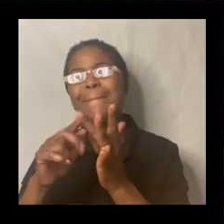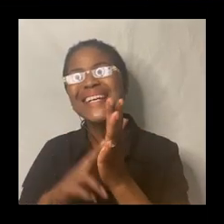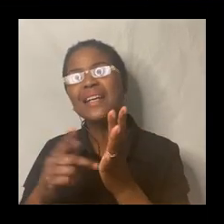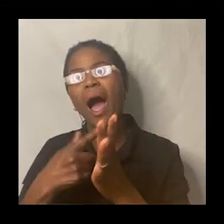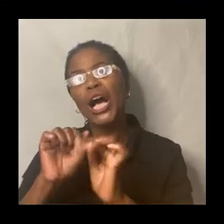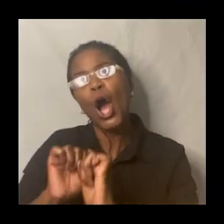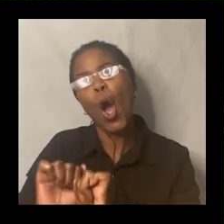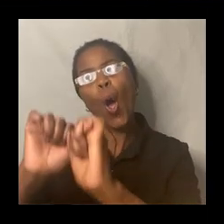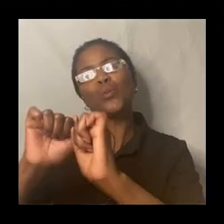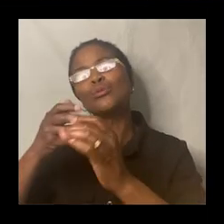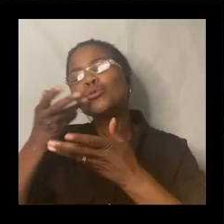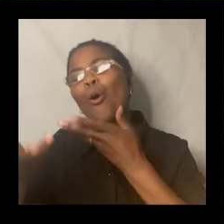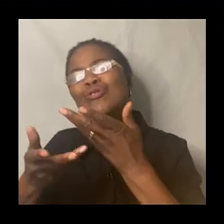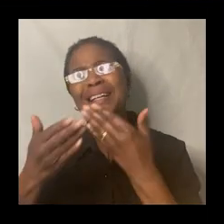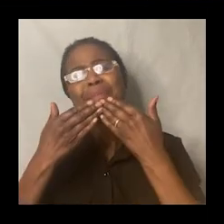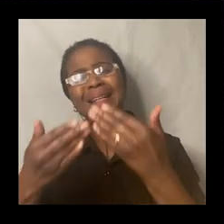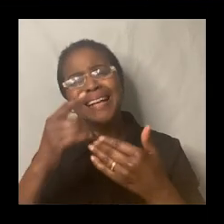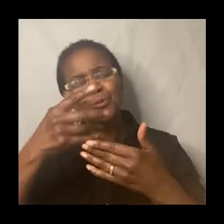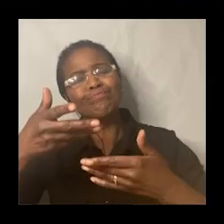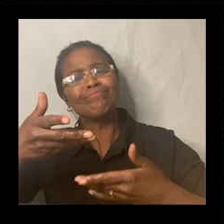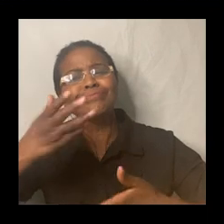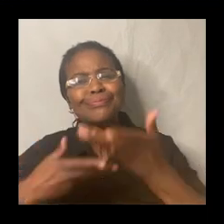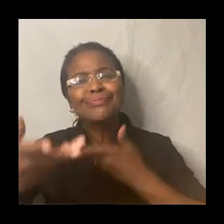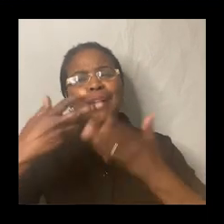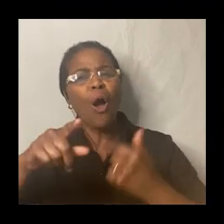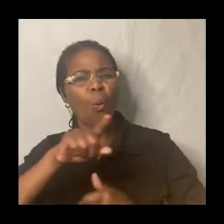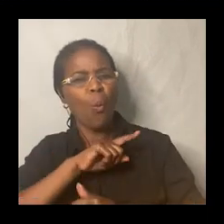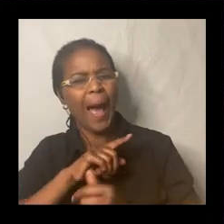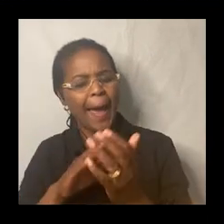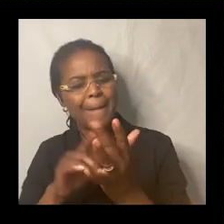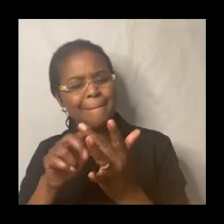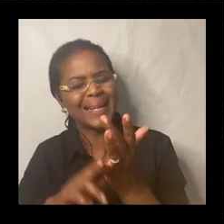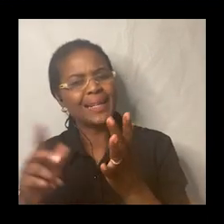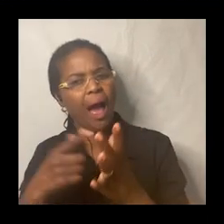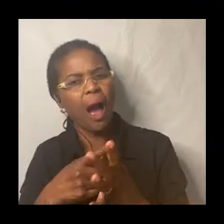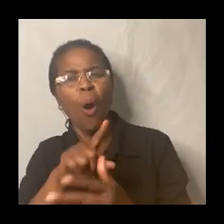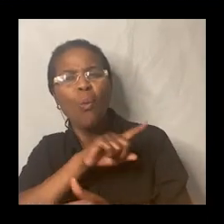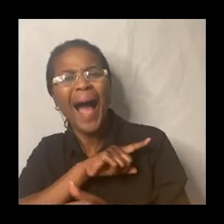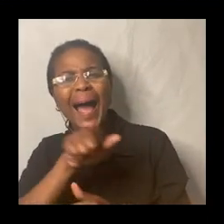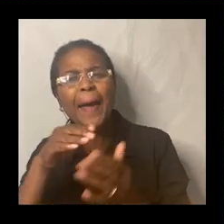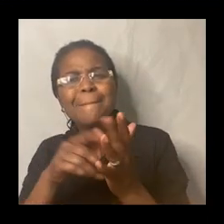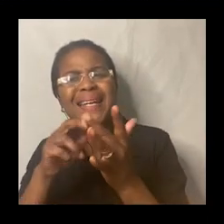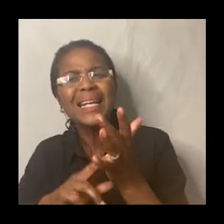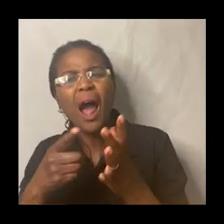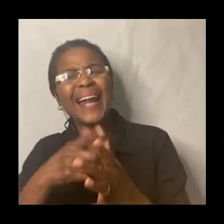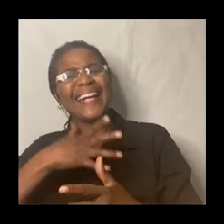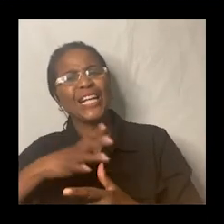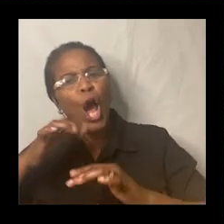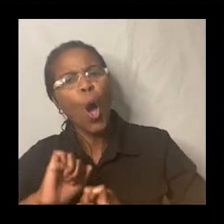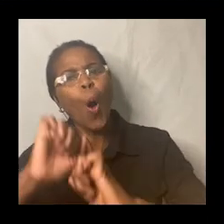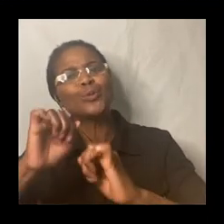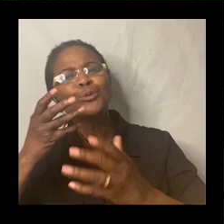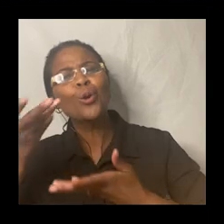And I wonder if you could tell us a little bit about why Mina and why she needed her own